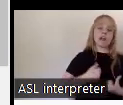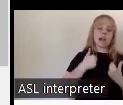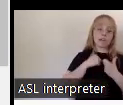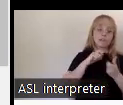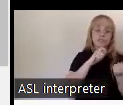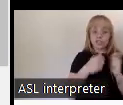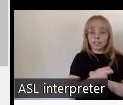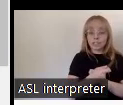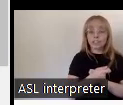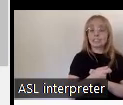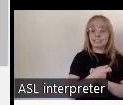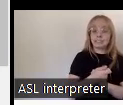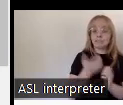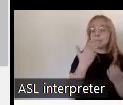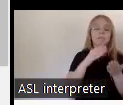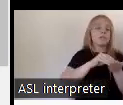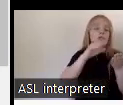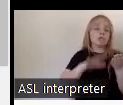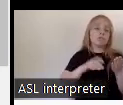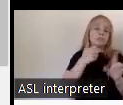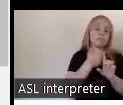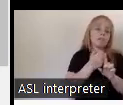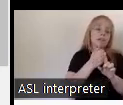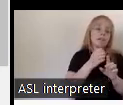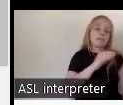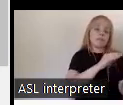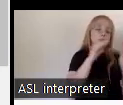that could be a student has moved to